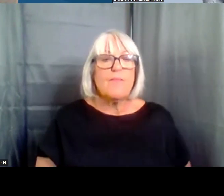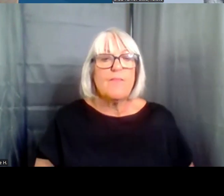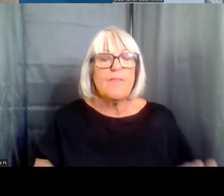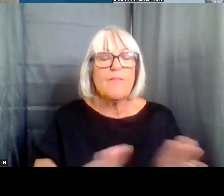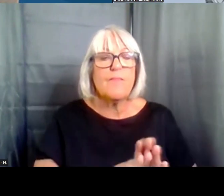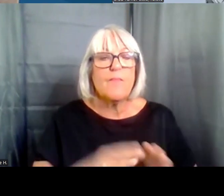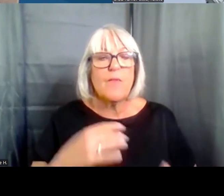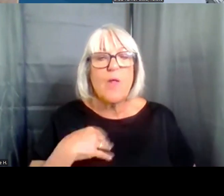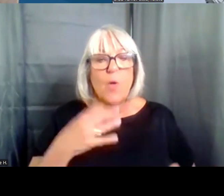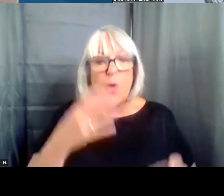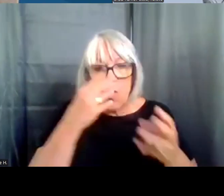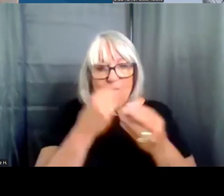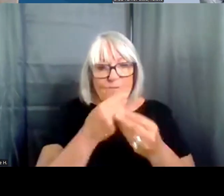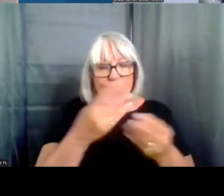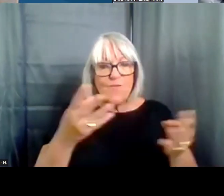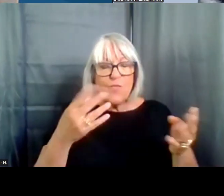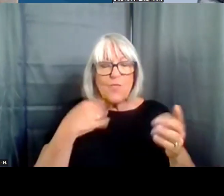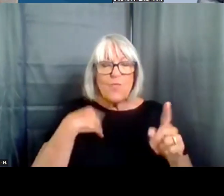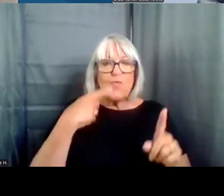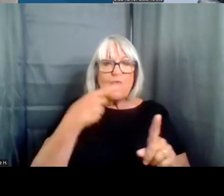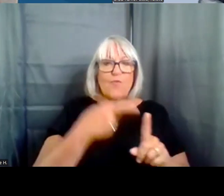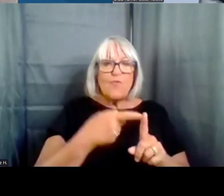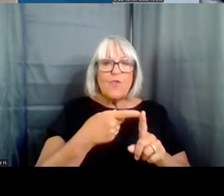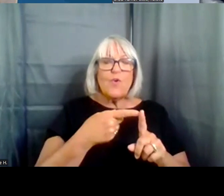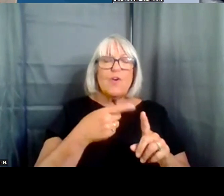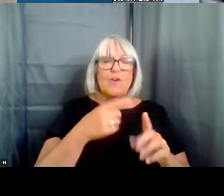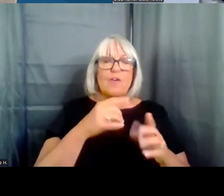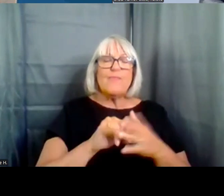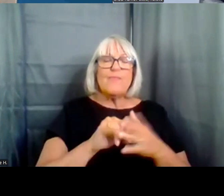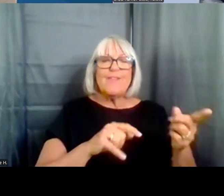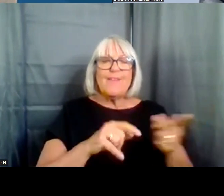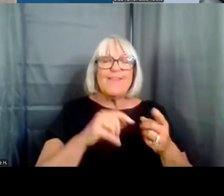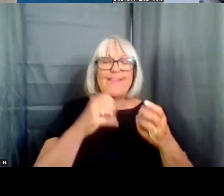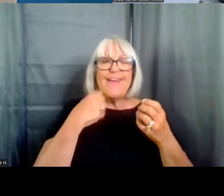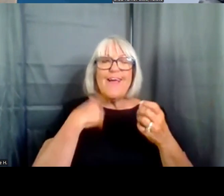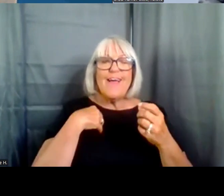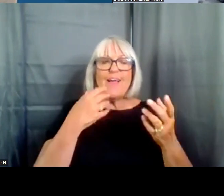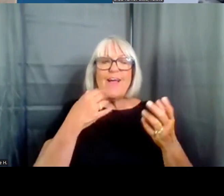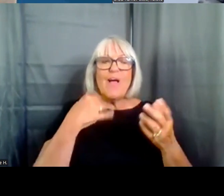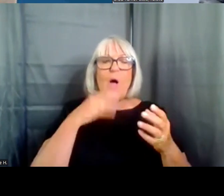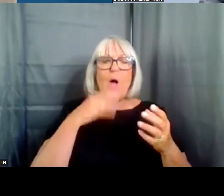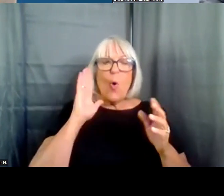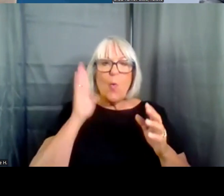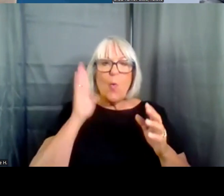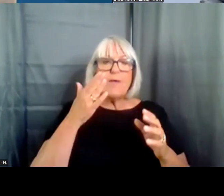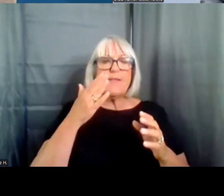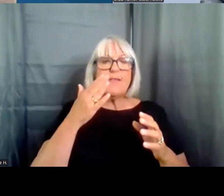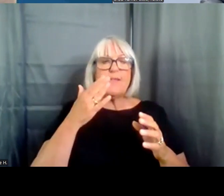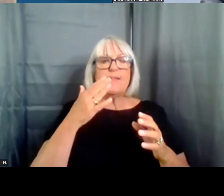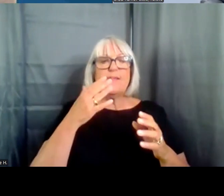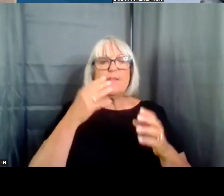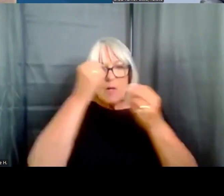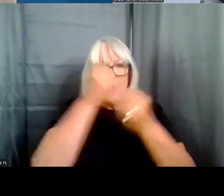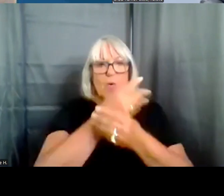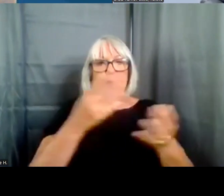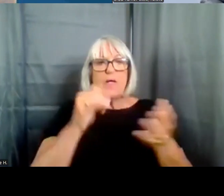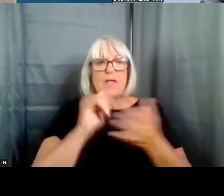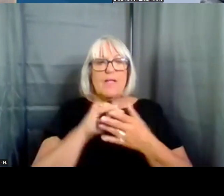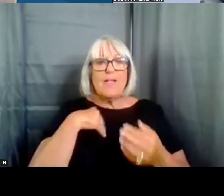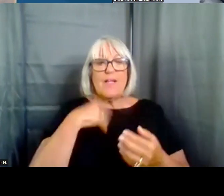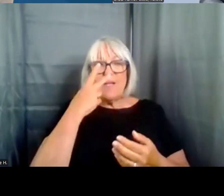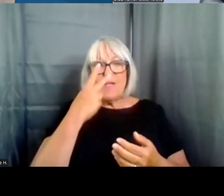for variety of reasons. So I won't go into that. I will say I saw that Jennifer Sheehy is on here, who is